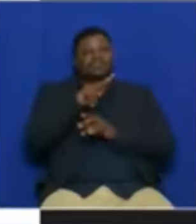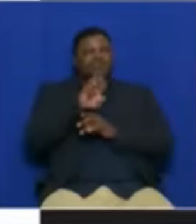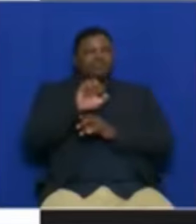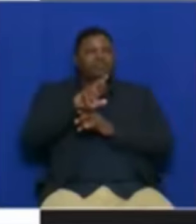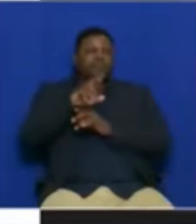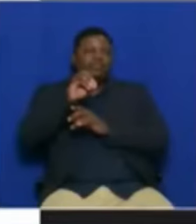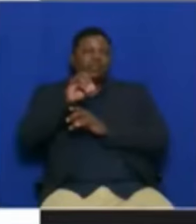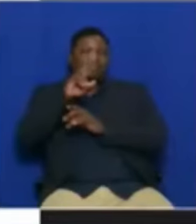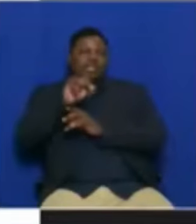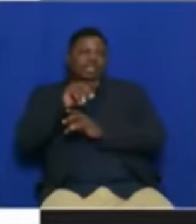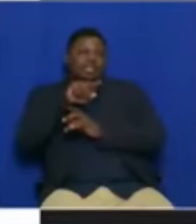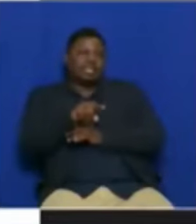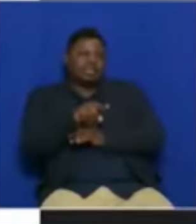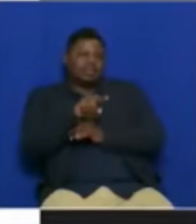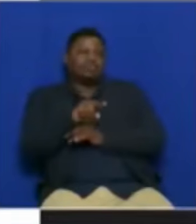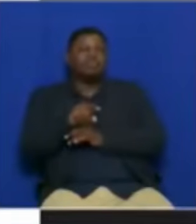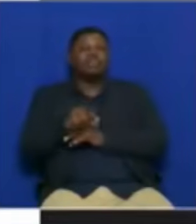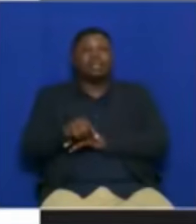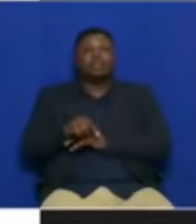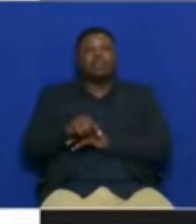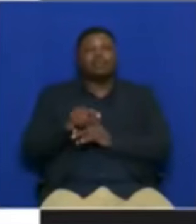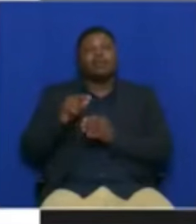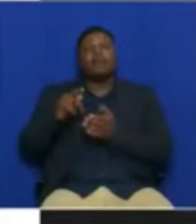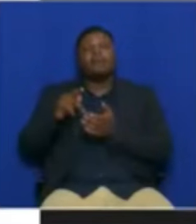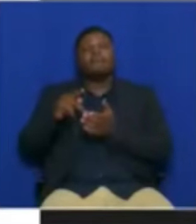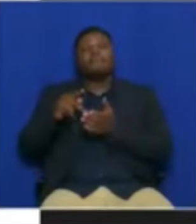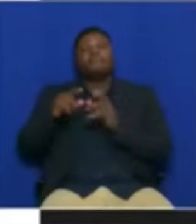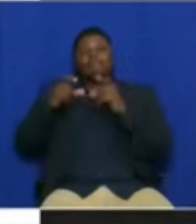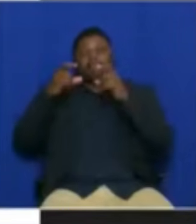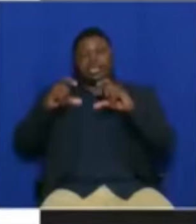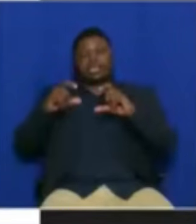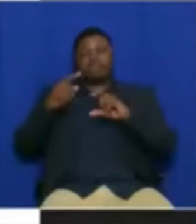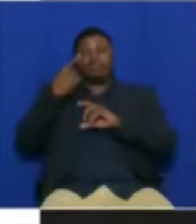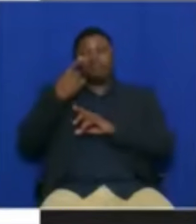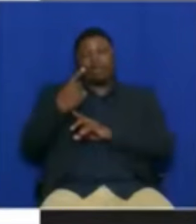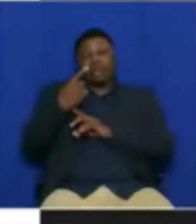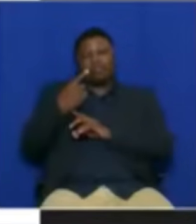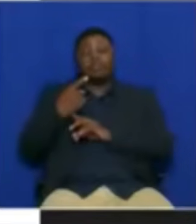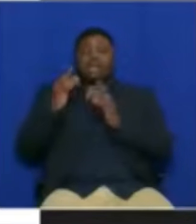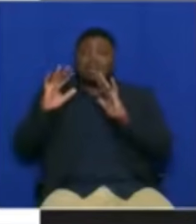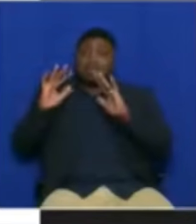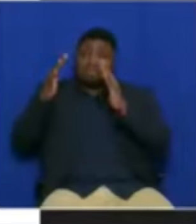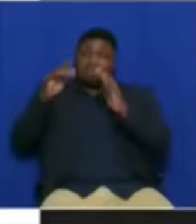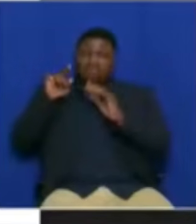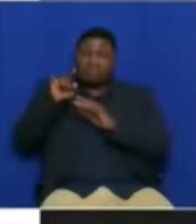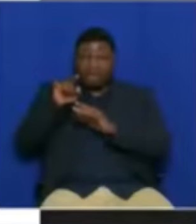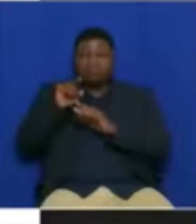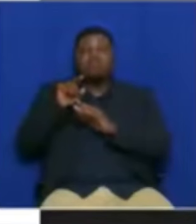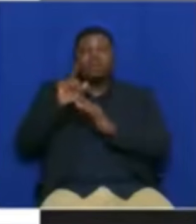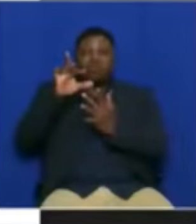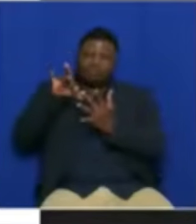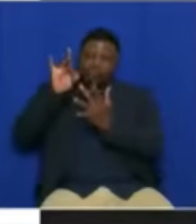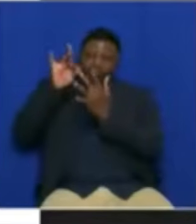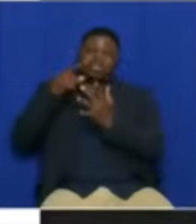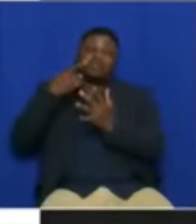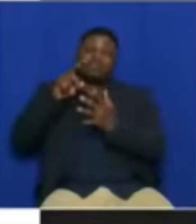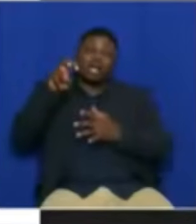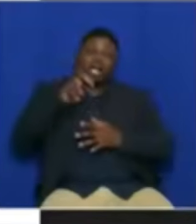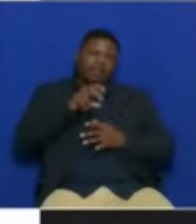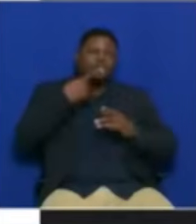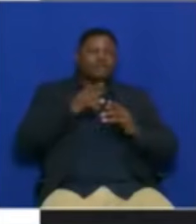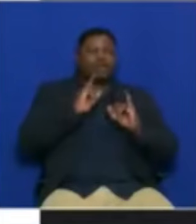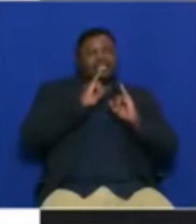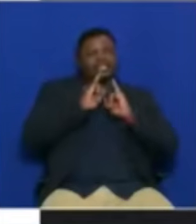congratulates. It tells him that he is part of a short list. 3, and then it speaks about the